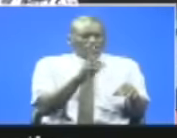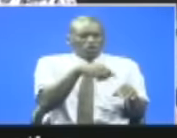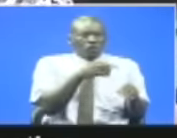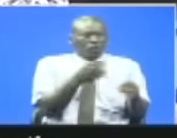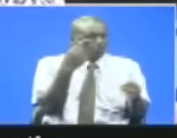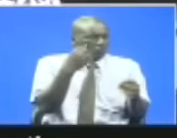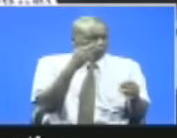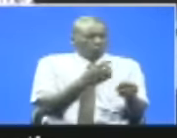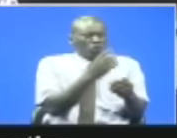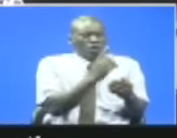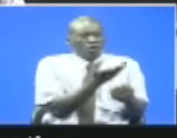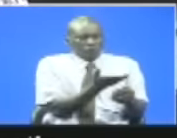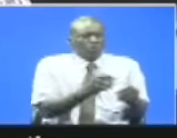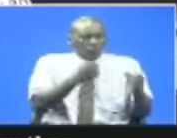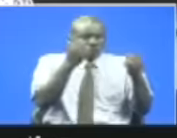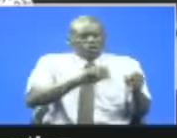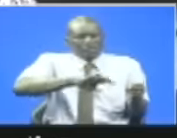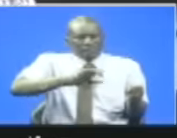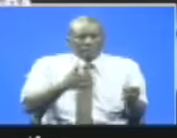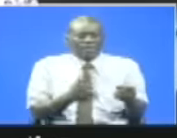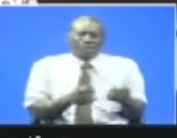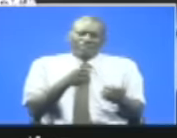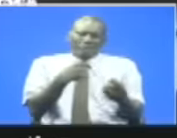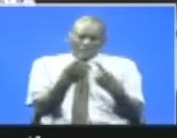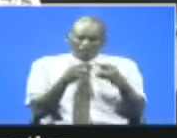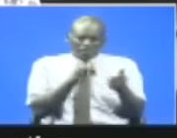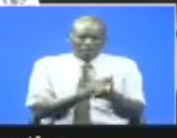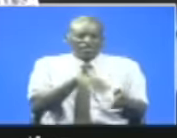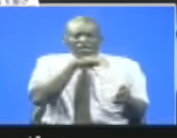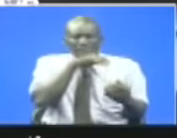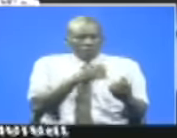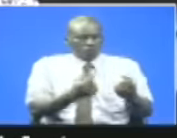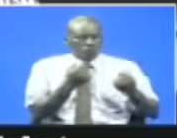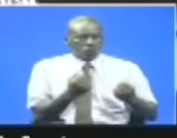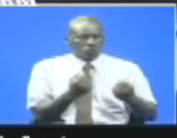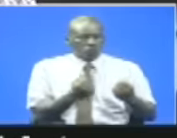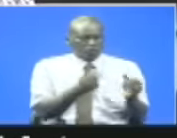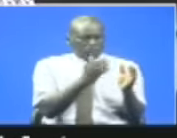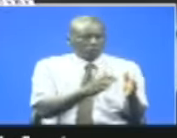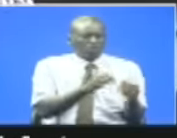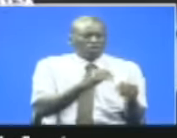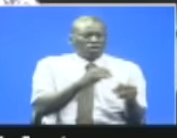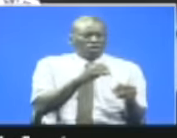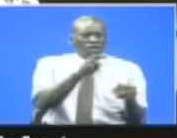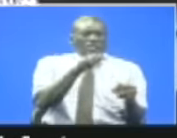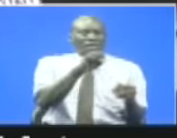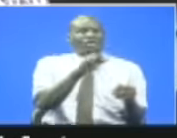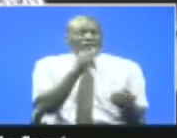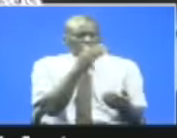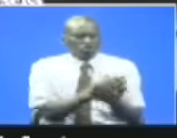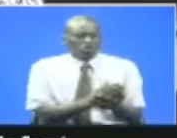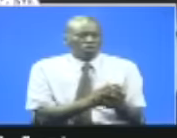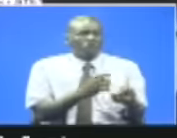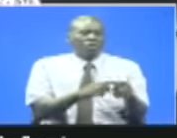rest. His argument that Raila is strong holds water. It's true. But it doesn't mean that if it is